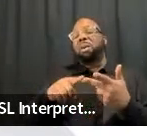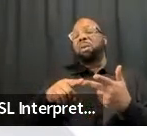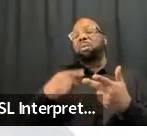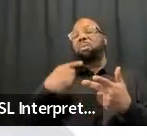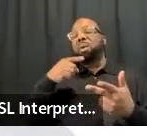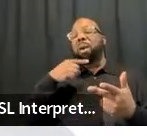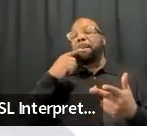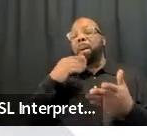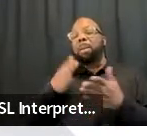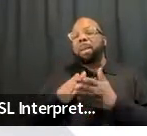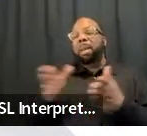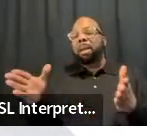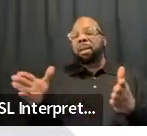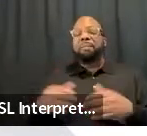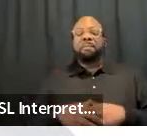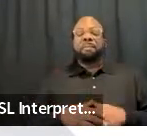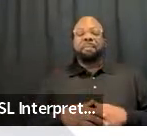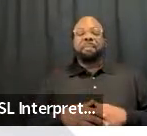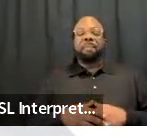Next slide.